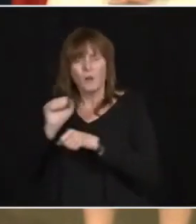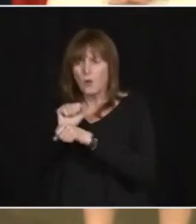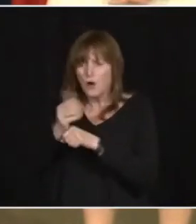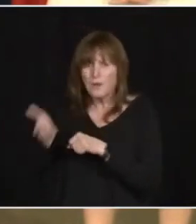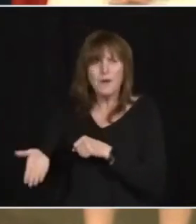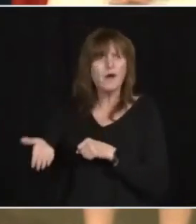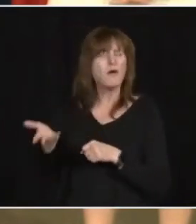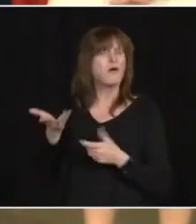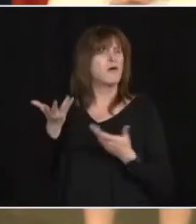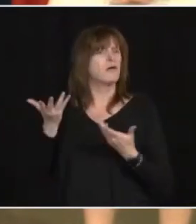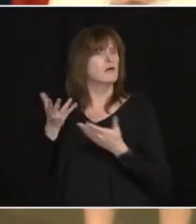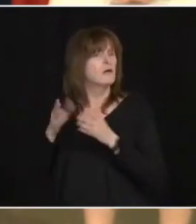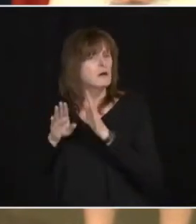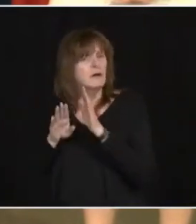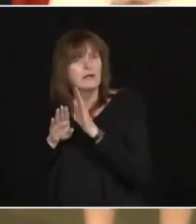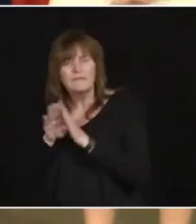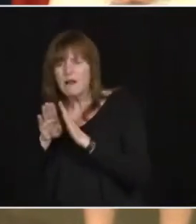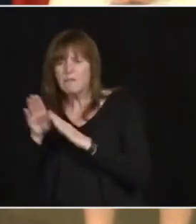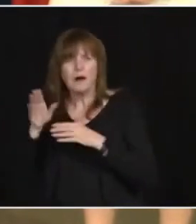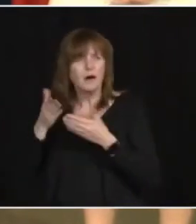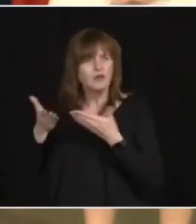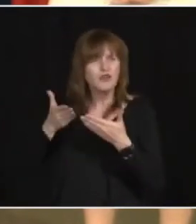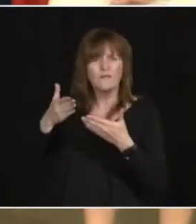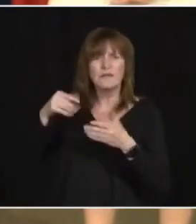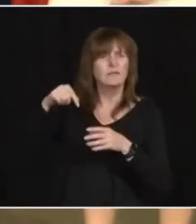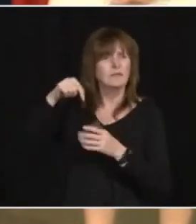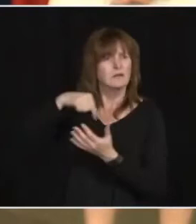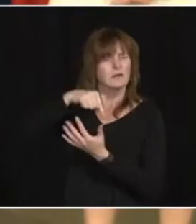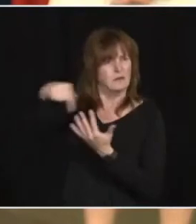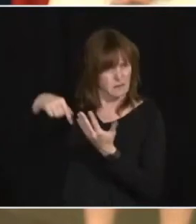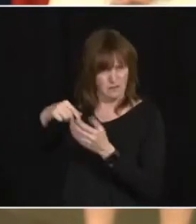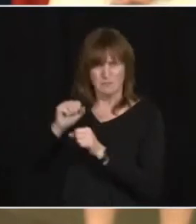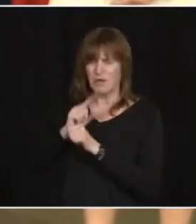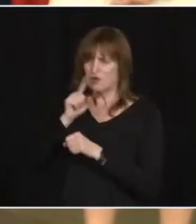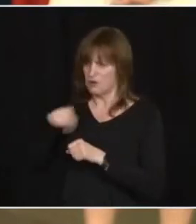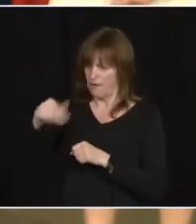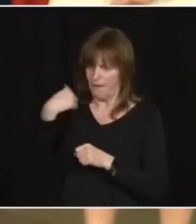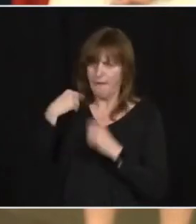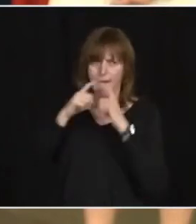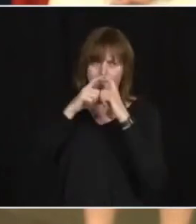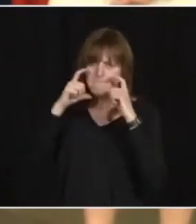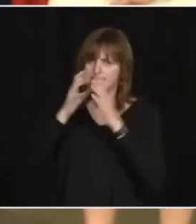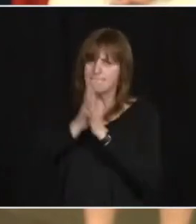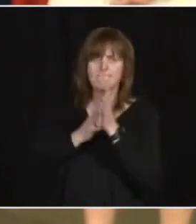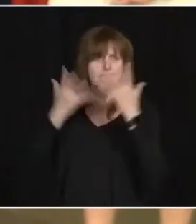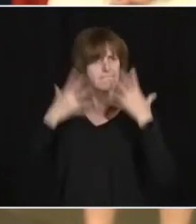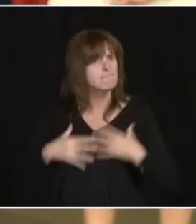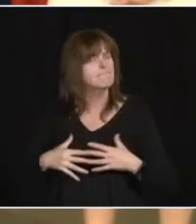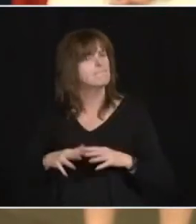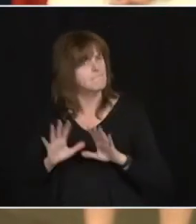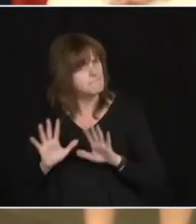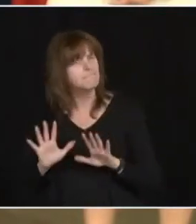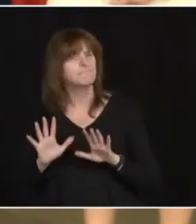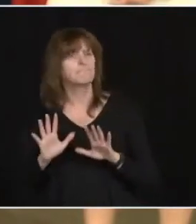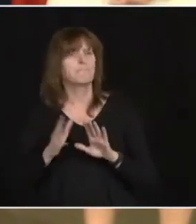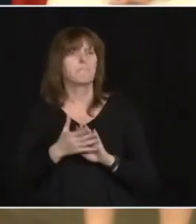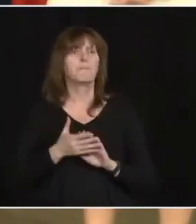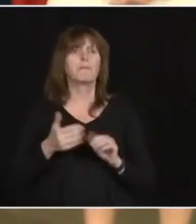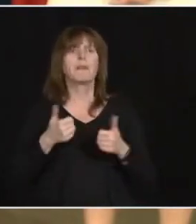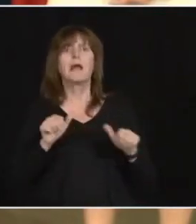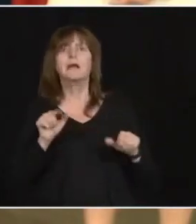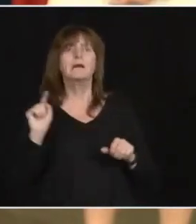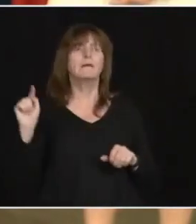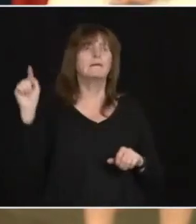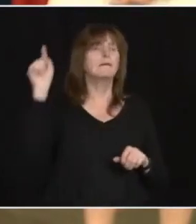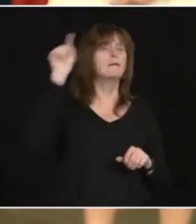services, they have the proper PPE items that they require as well. So if they don't, my word